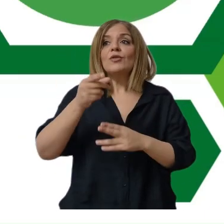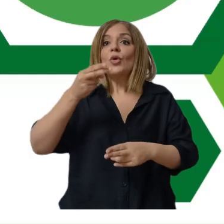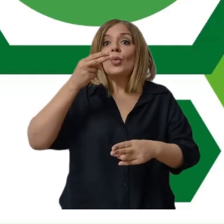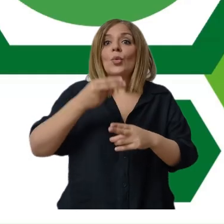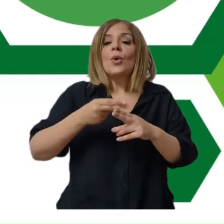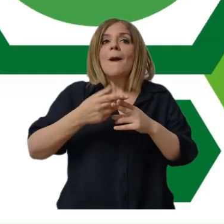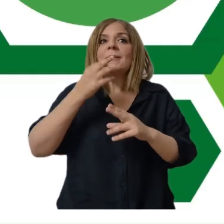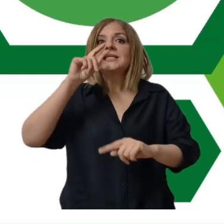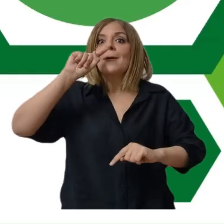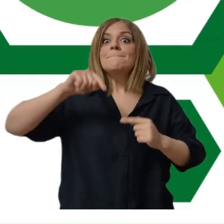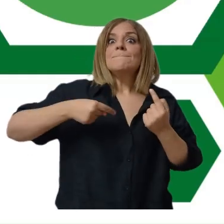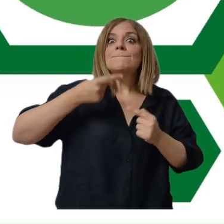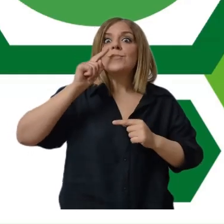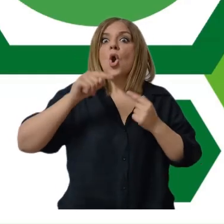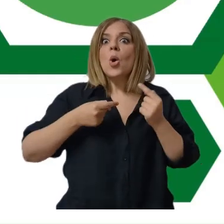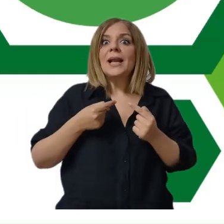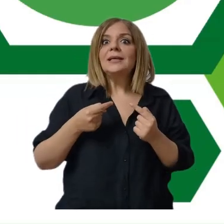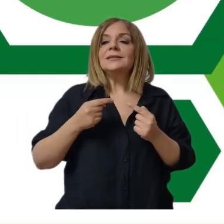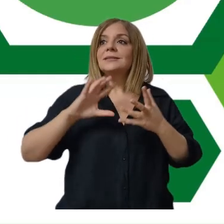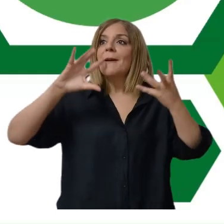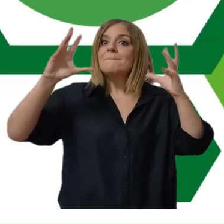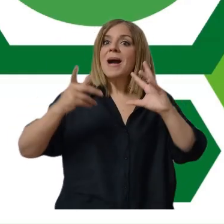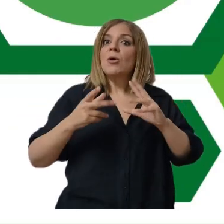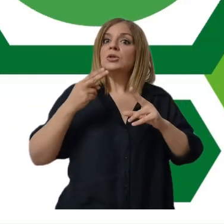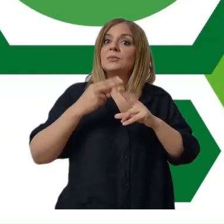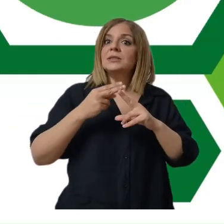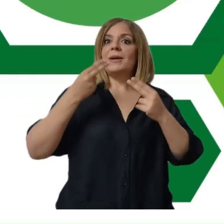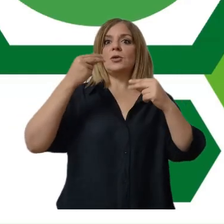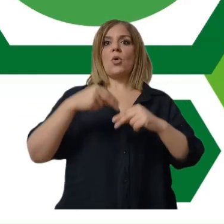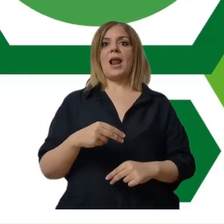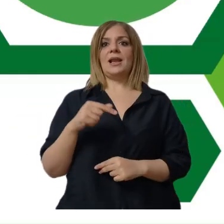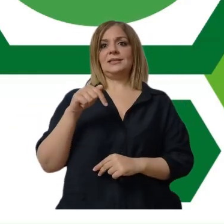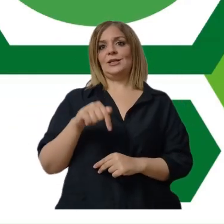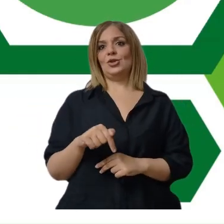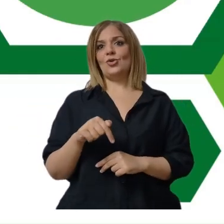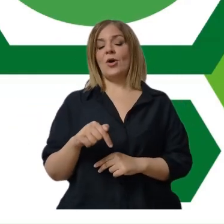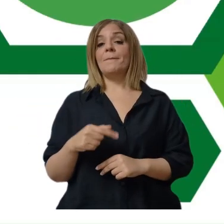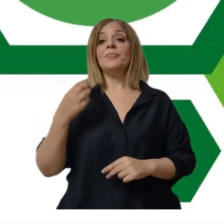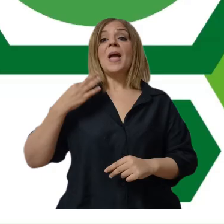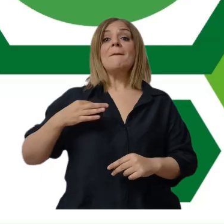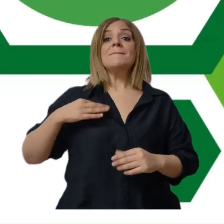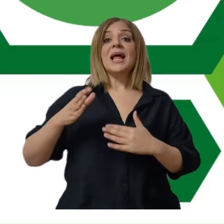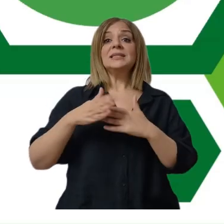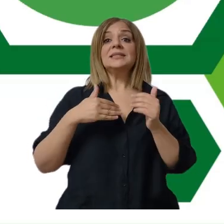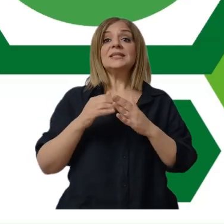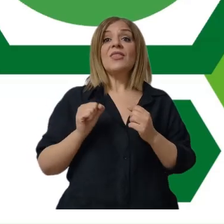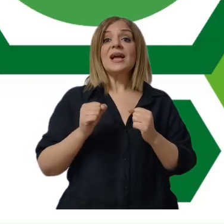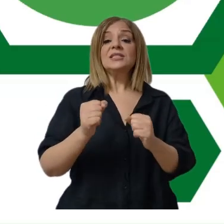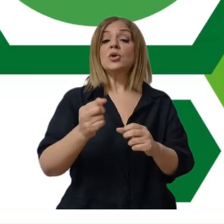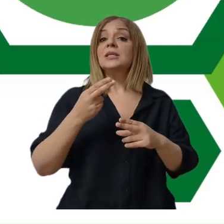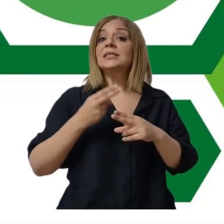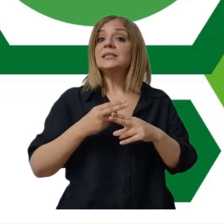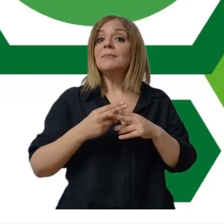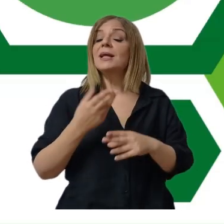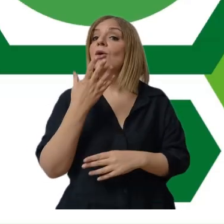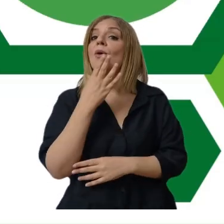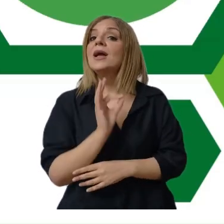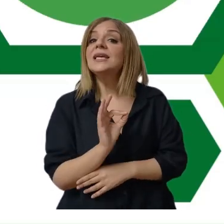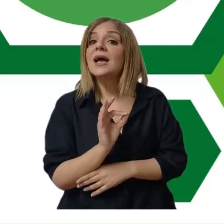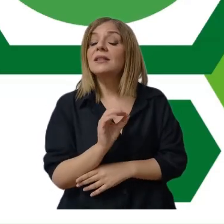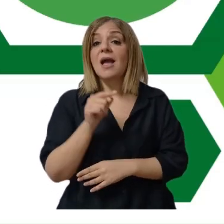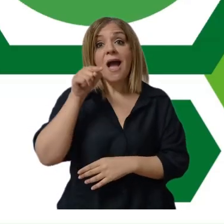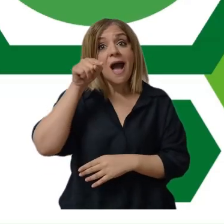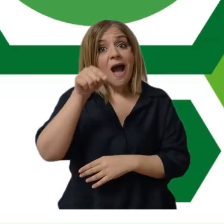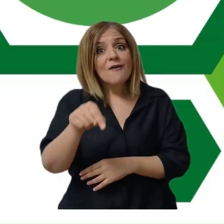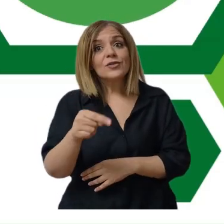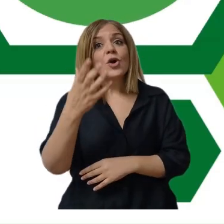major challenges that our world faces these days. And green skills are very important because it can be